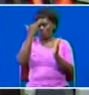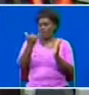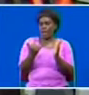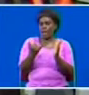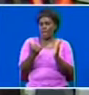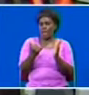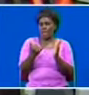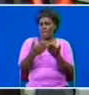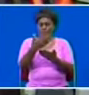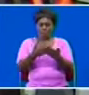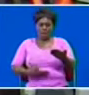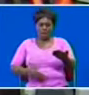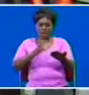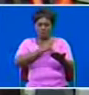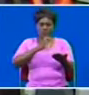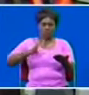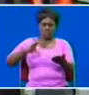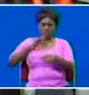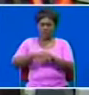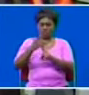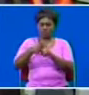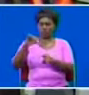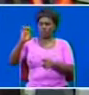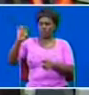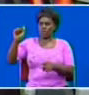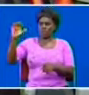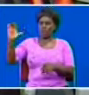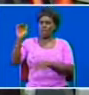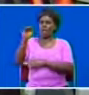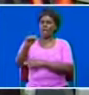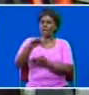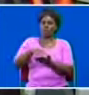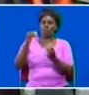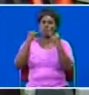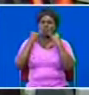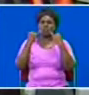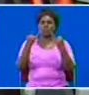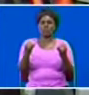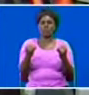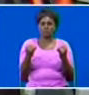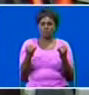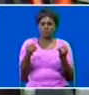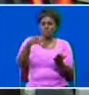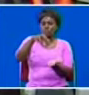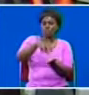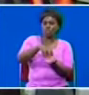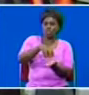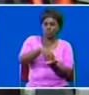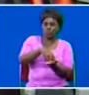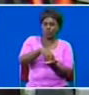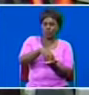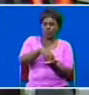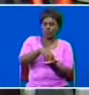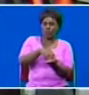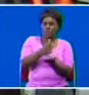the list given to the commission by the EACC. The IEBC has also requested for more information on the circumstances under